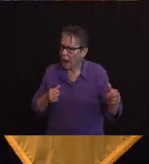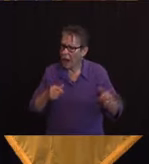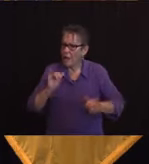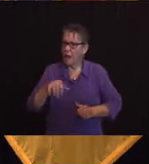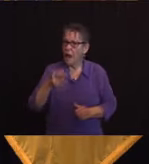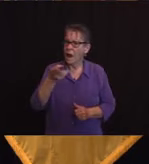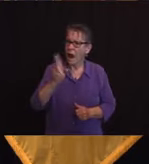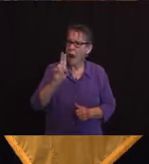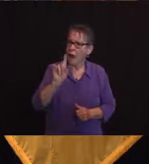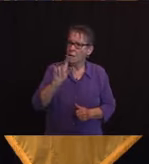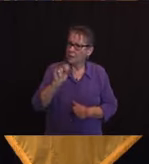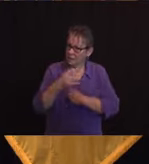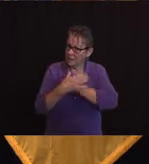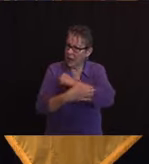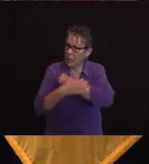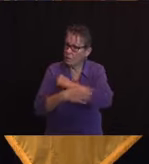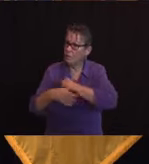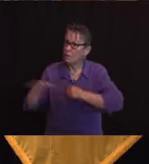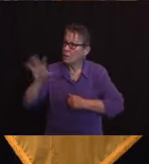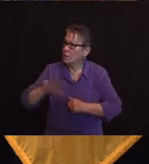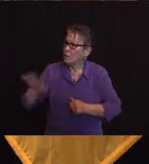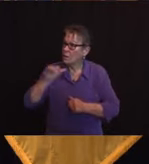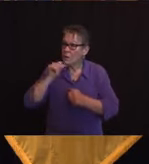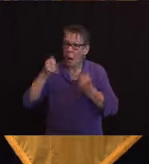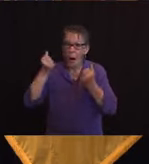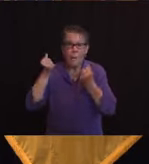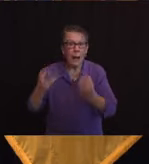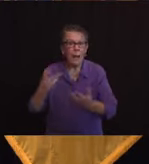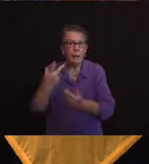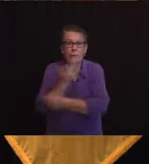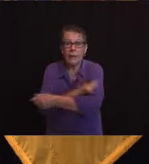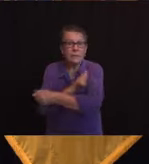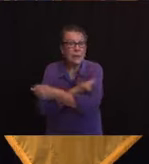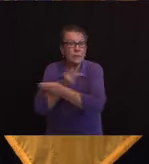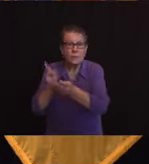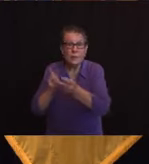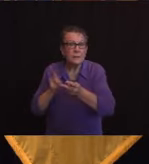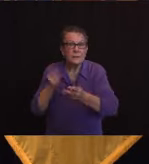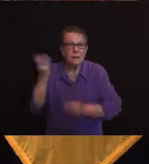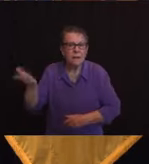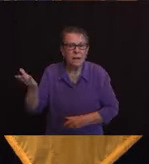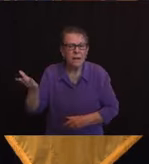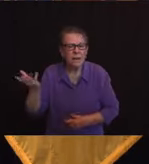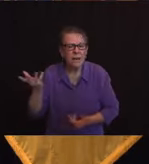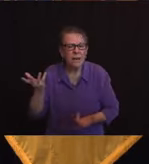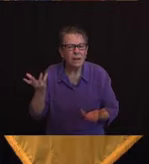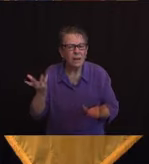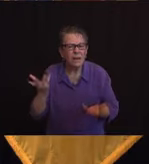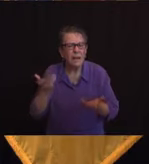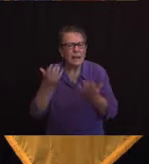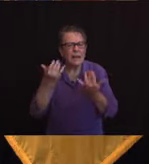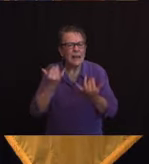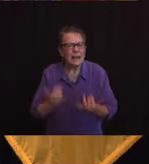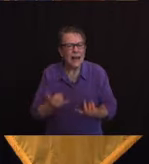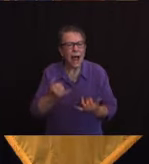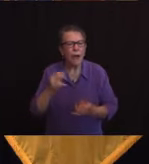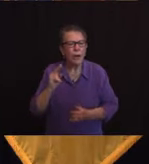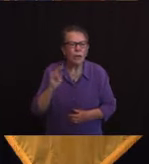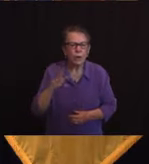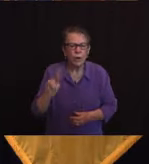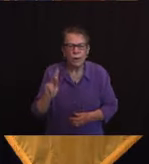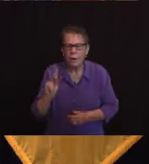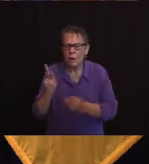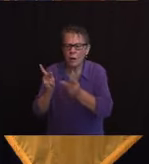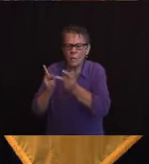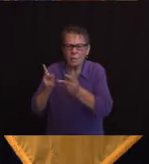How will the Newark site work? I understand people from some other counties or other zip codes are going to be allowed